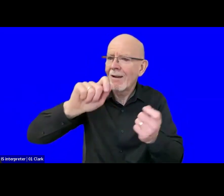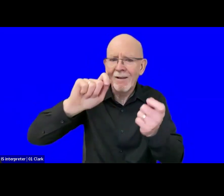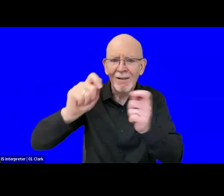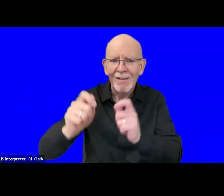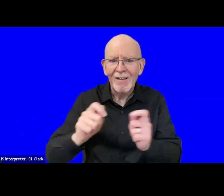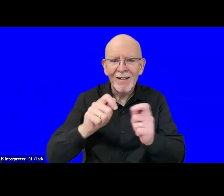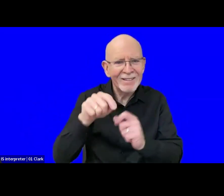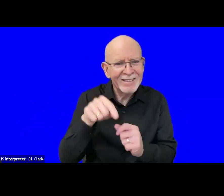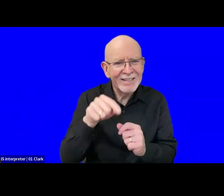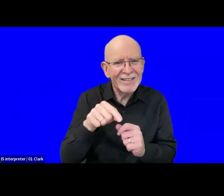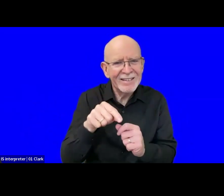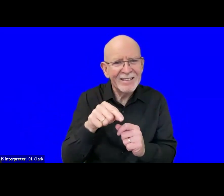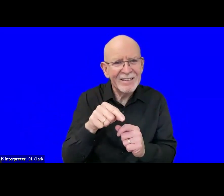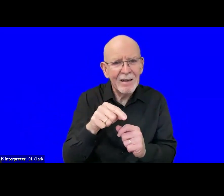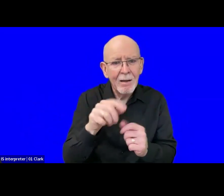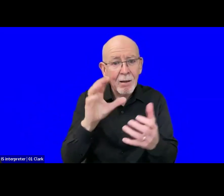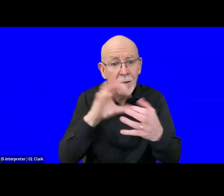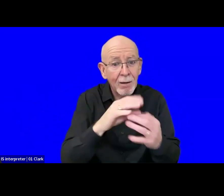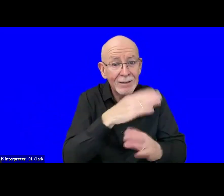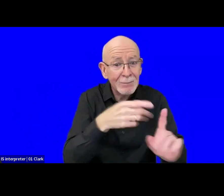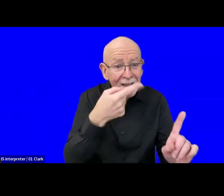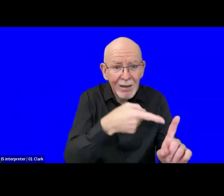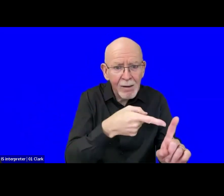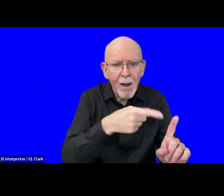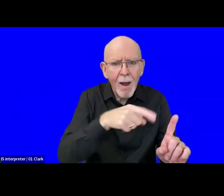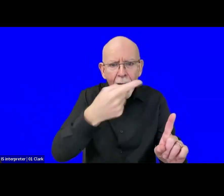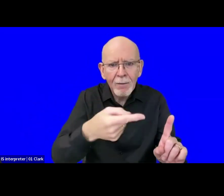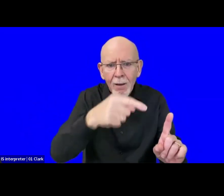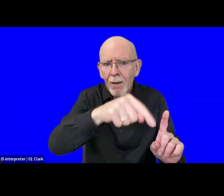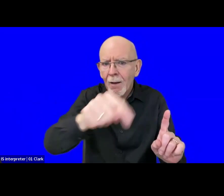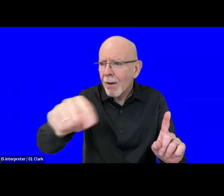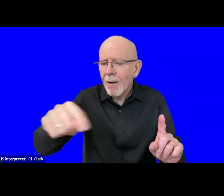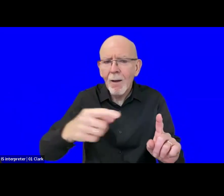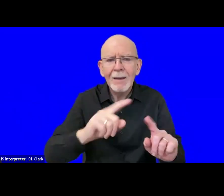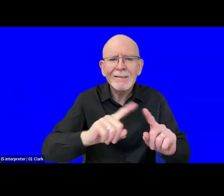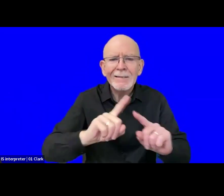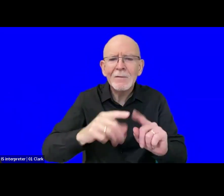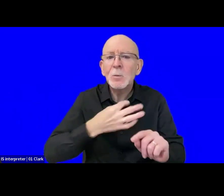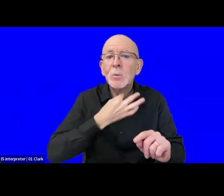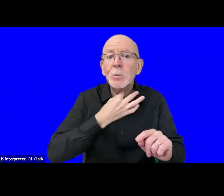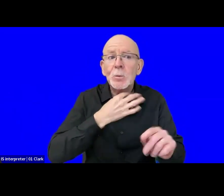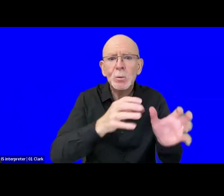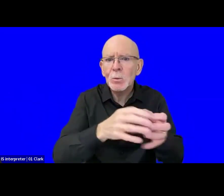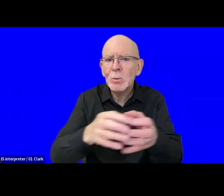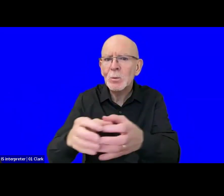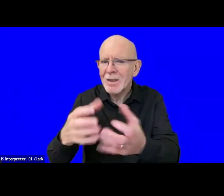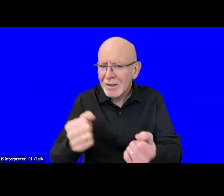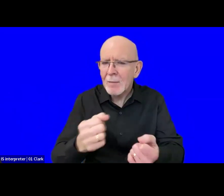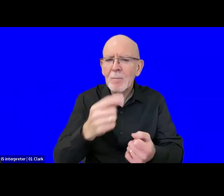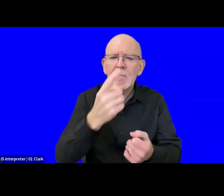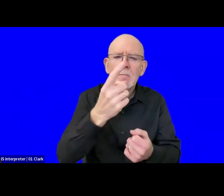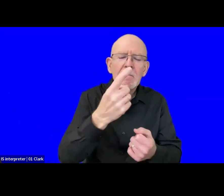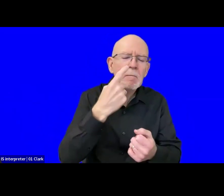One of the better example, actually, the accessibility of France, the country that I know better probably in my life,